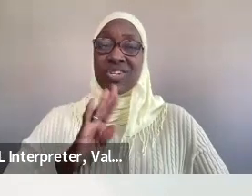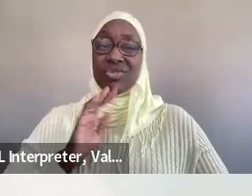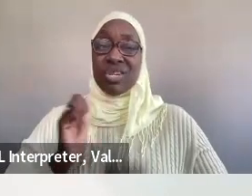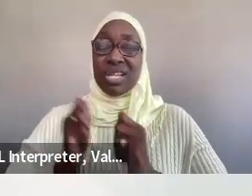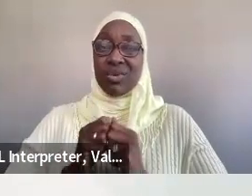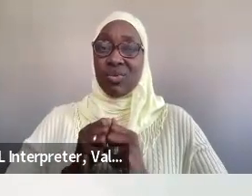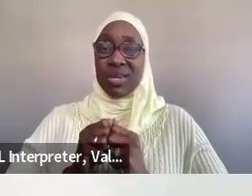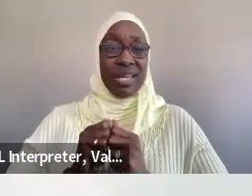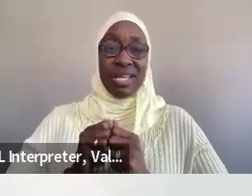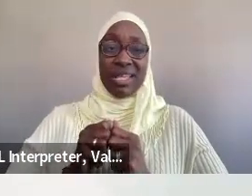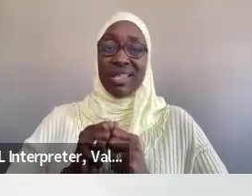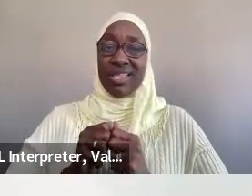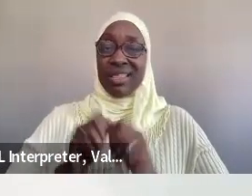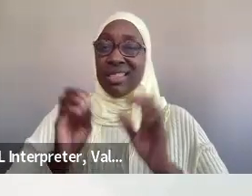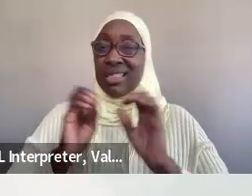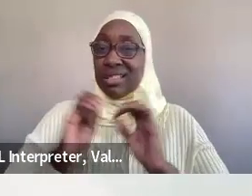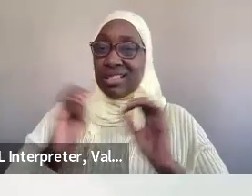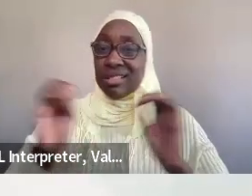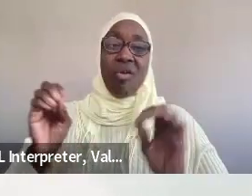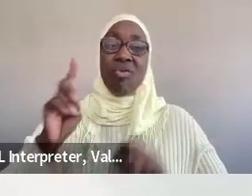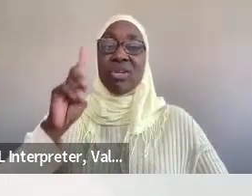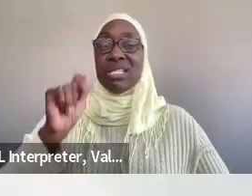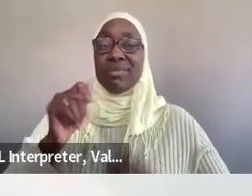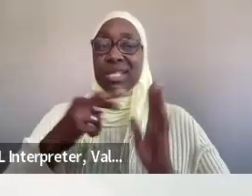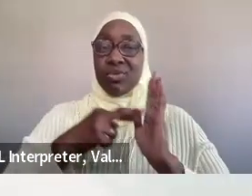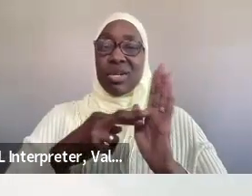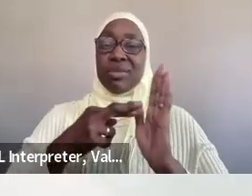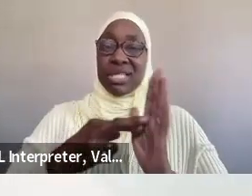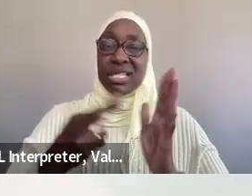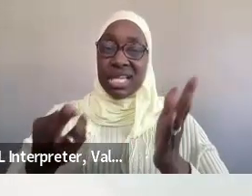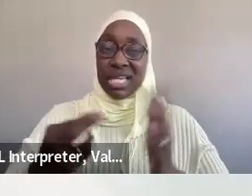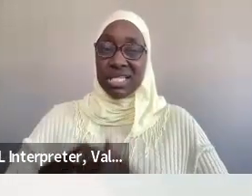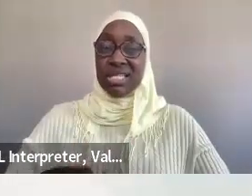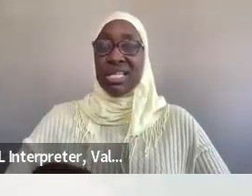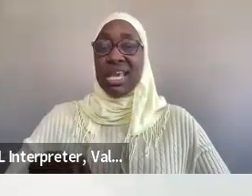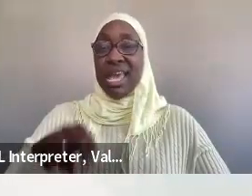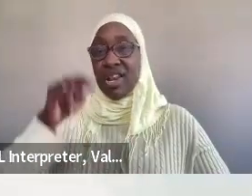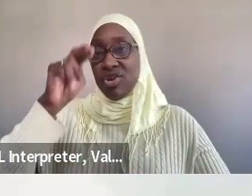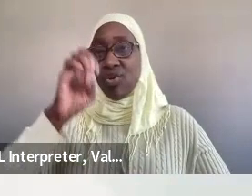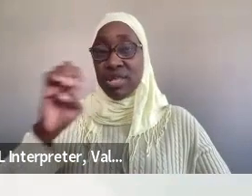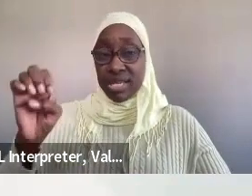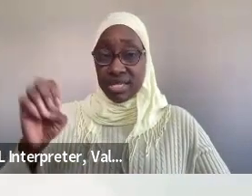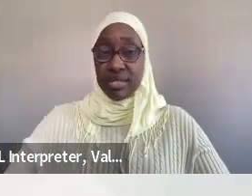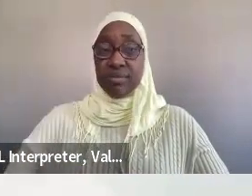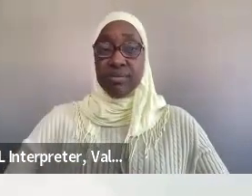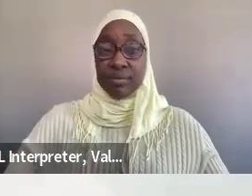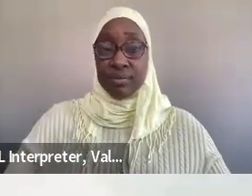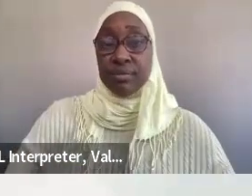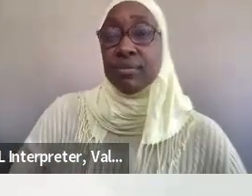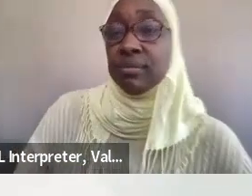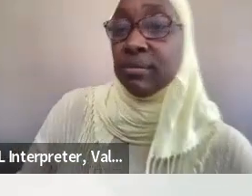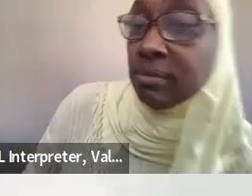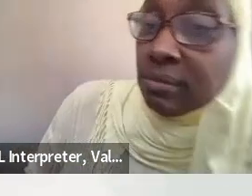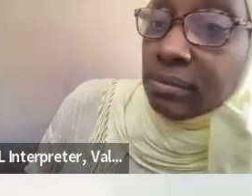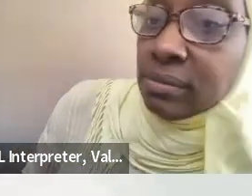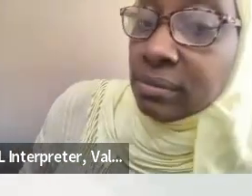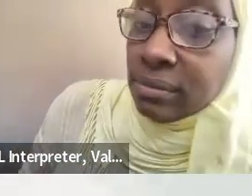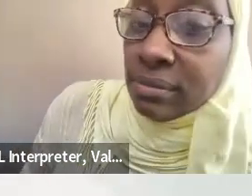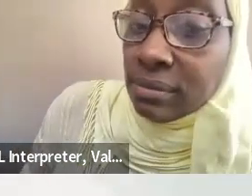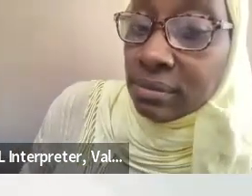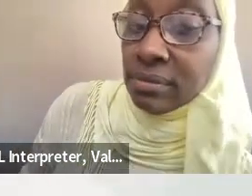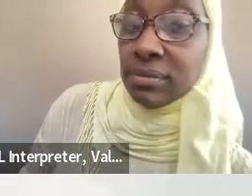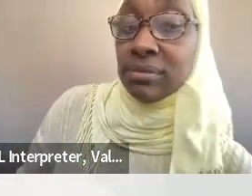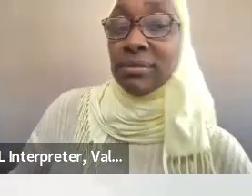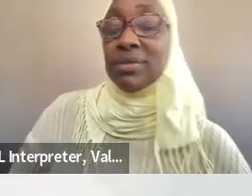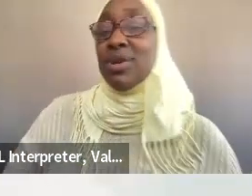disability representation, visibility, and also accessibility at Northeastern. One of our co-founders is sitting over there, Joanna, shout out to